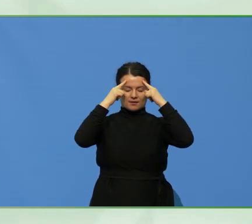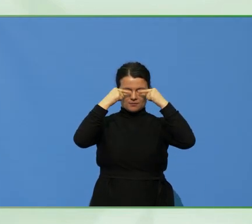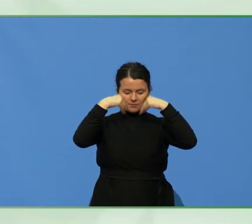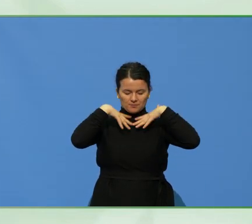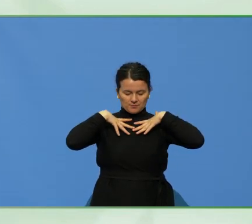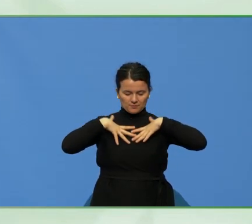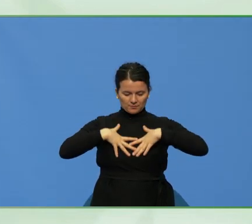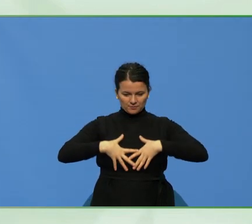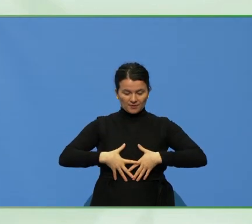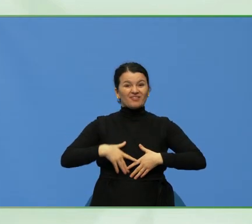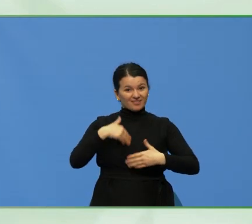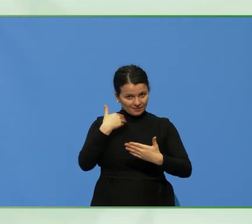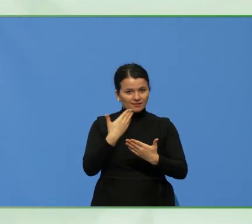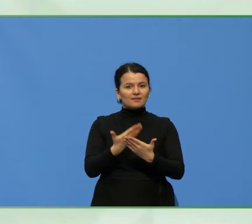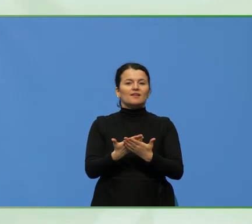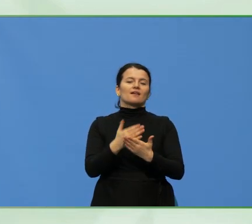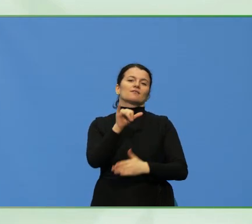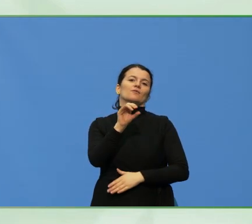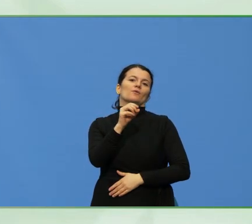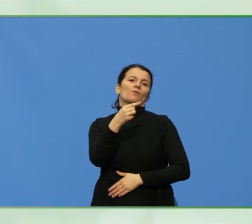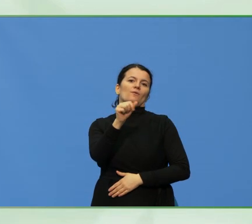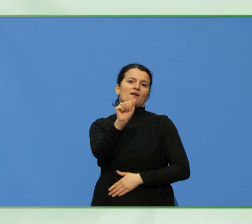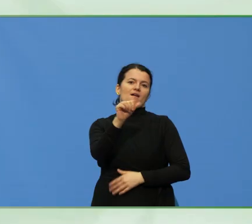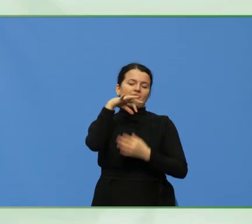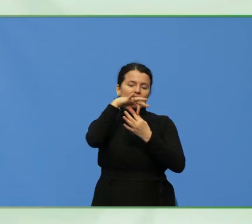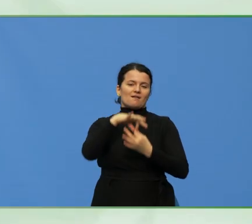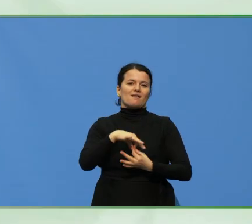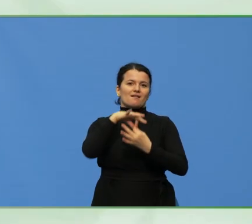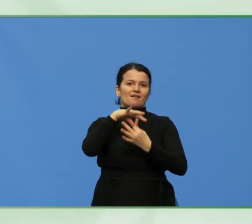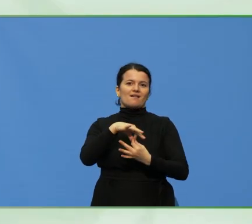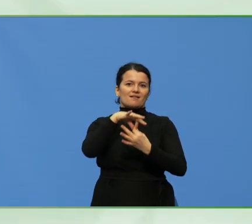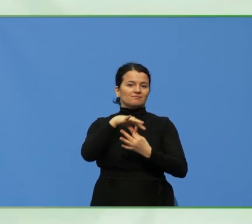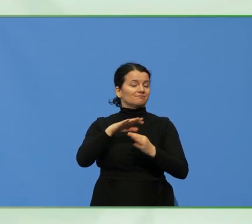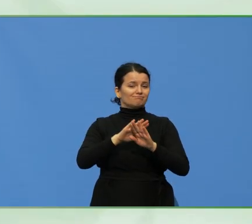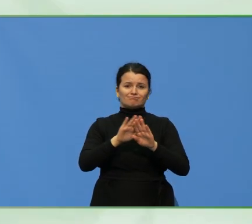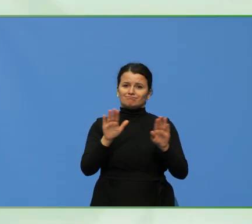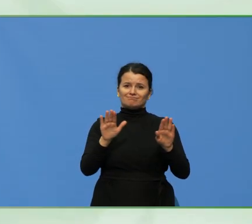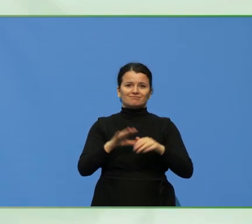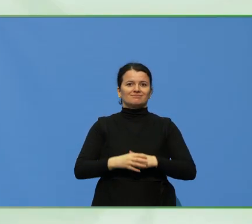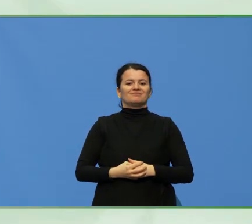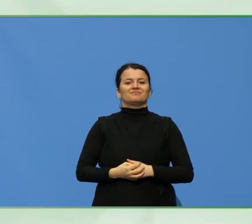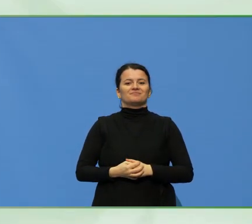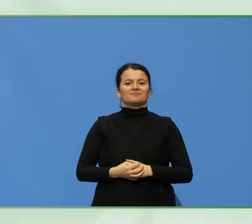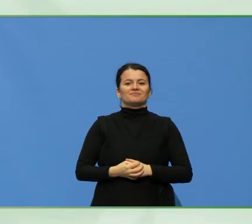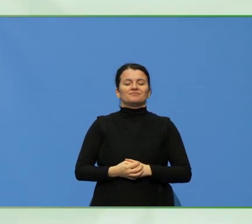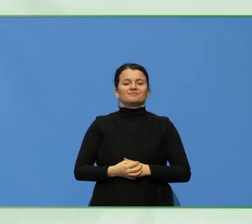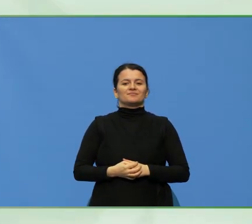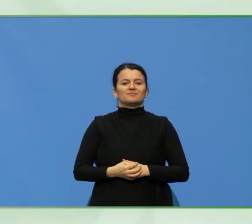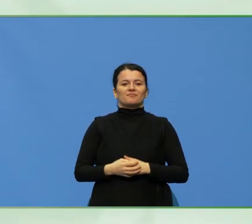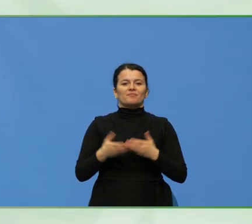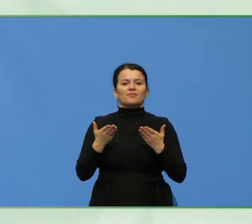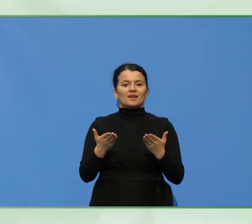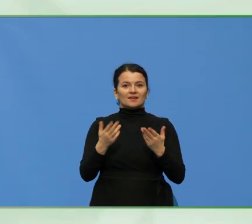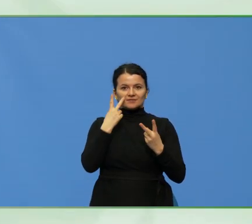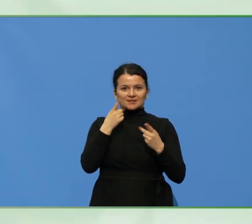yoga. That is more than enough. So as we're here, we're going to inhale and take the gaze high, chin